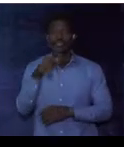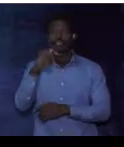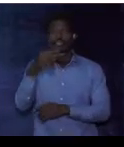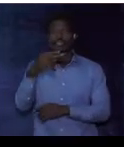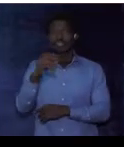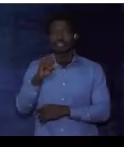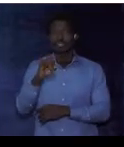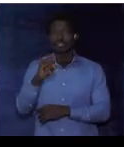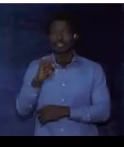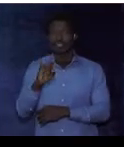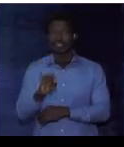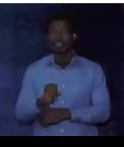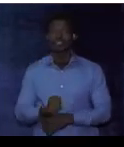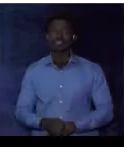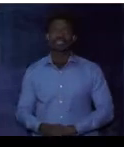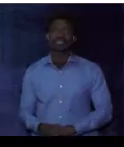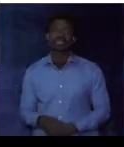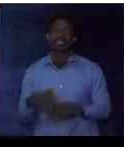the thesis.